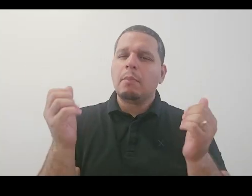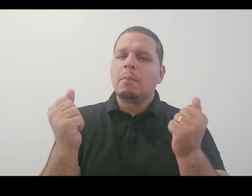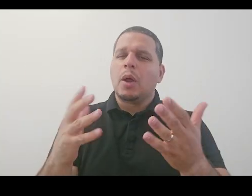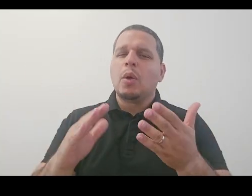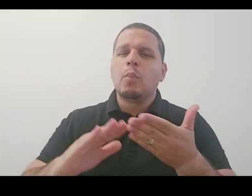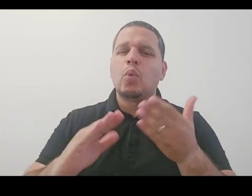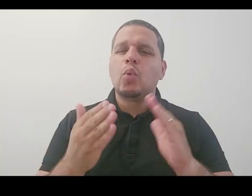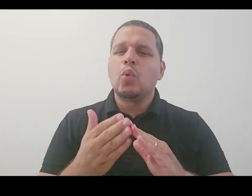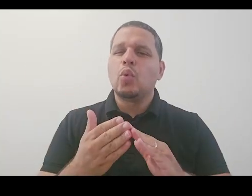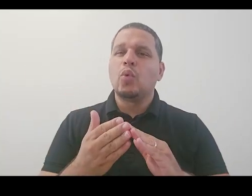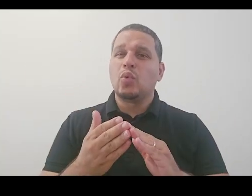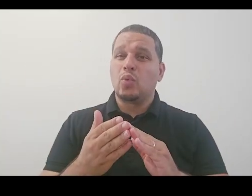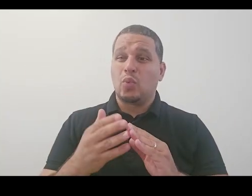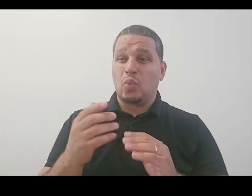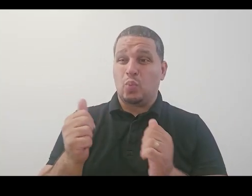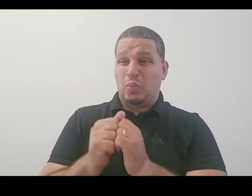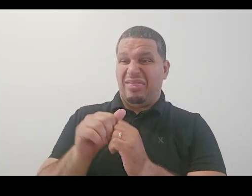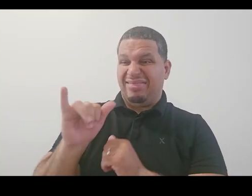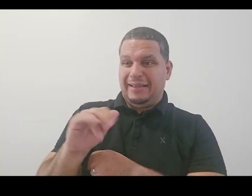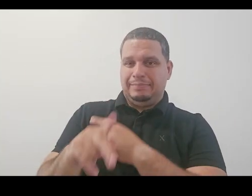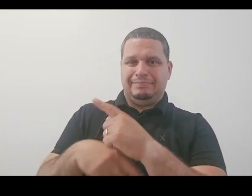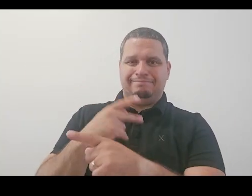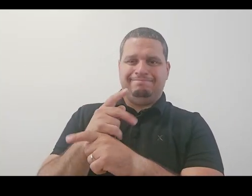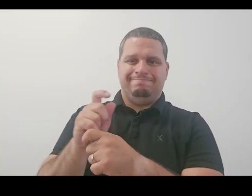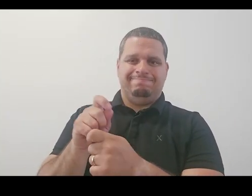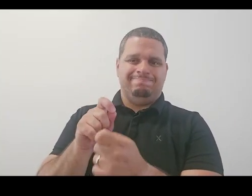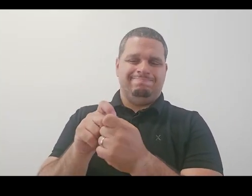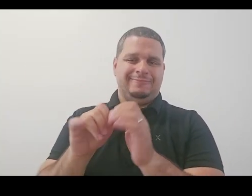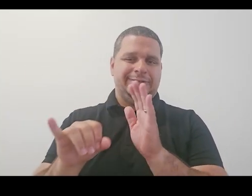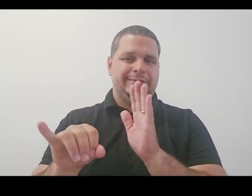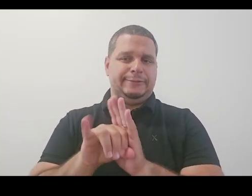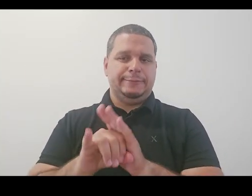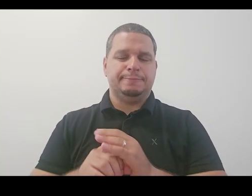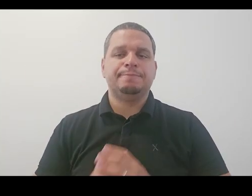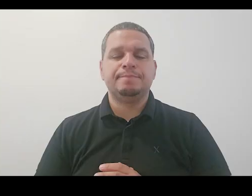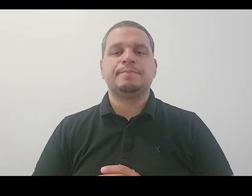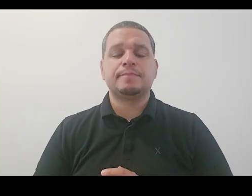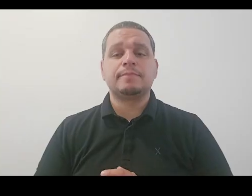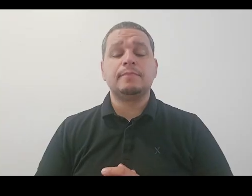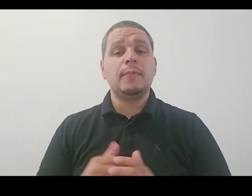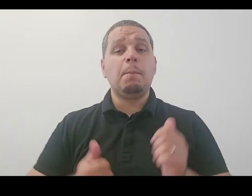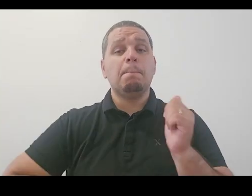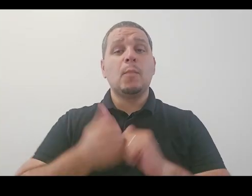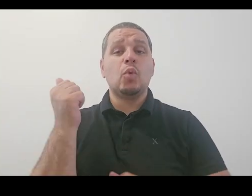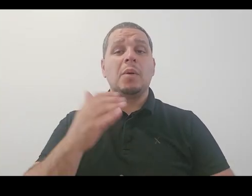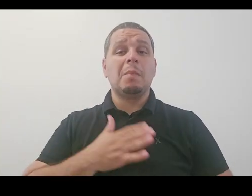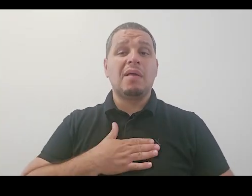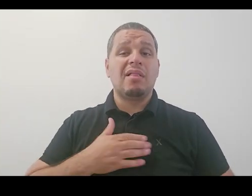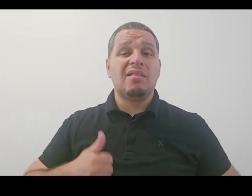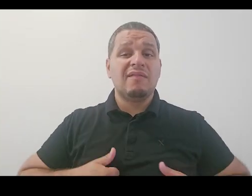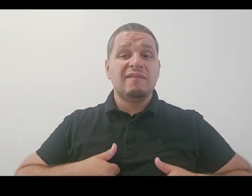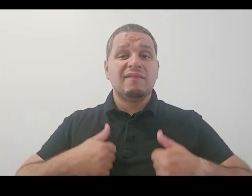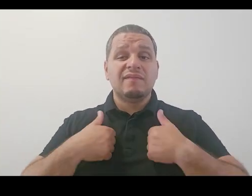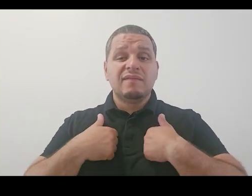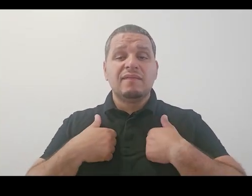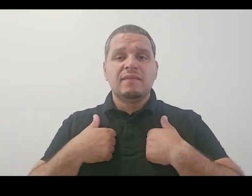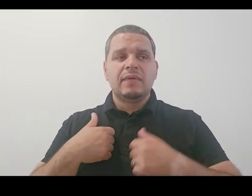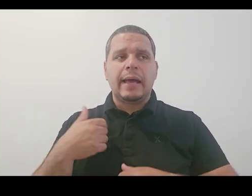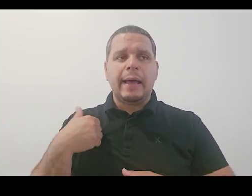community just through that particular identity. And so for most of my life, I